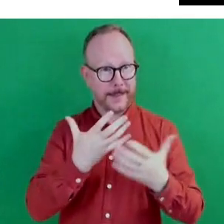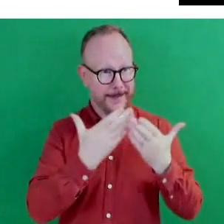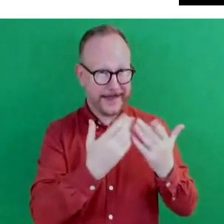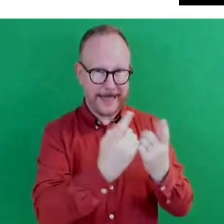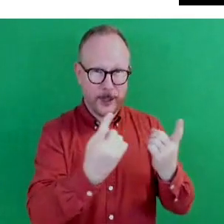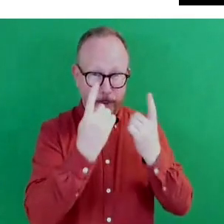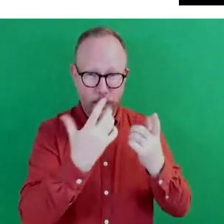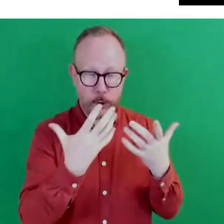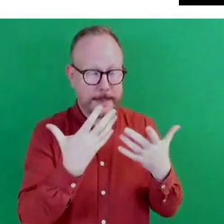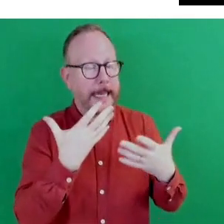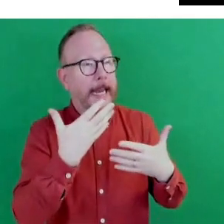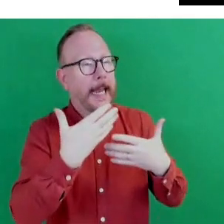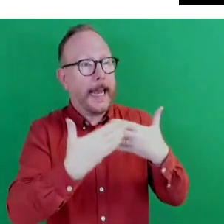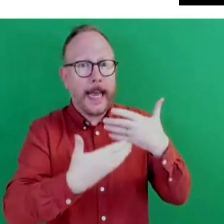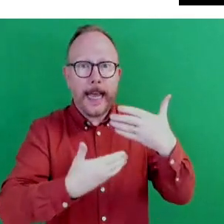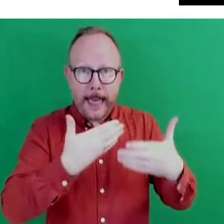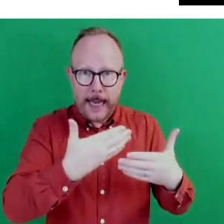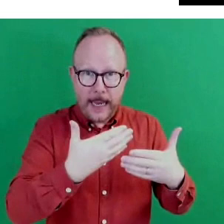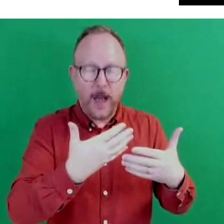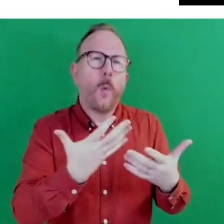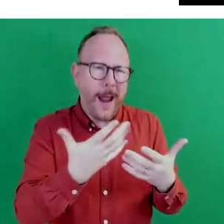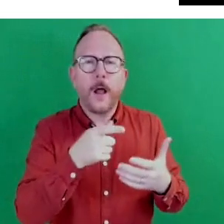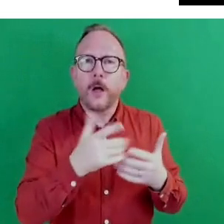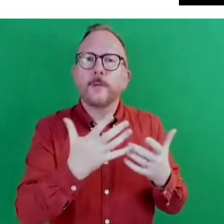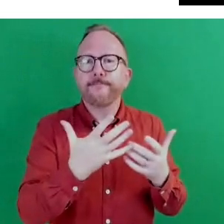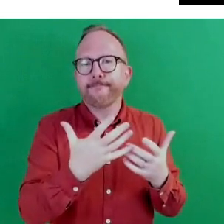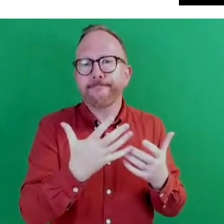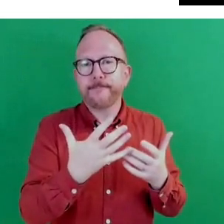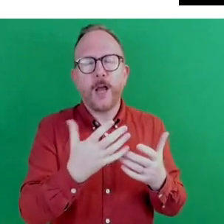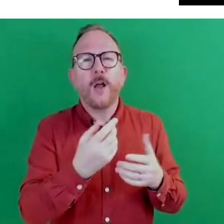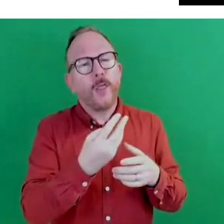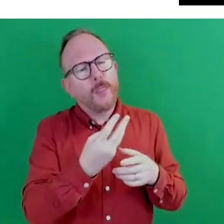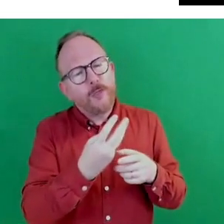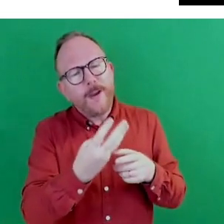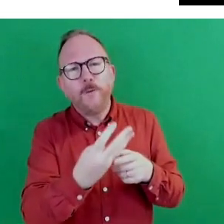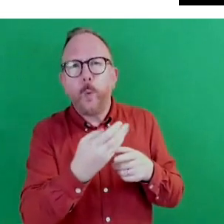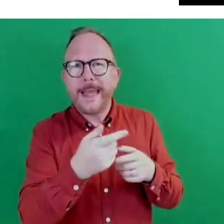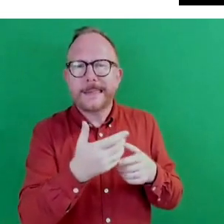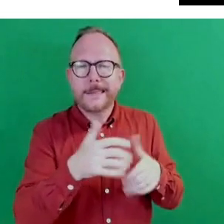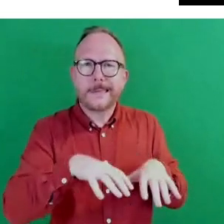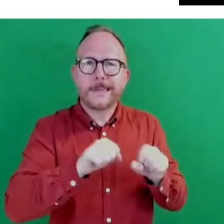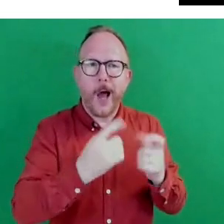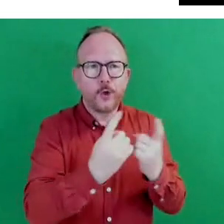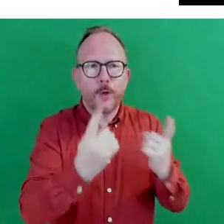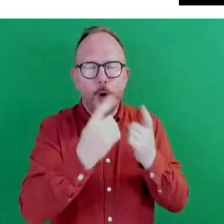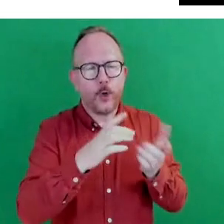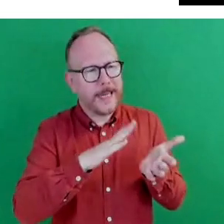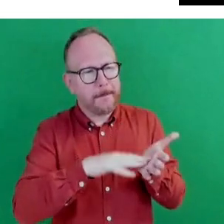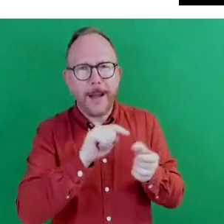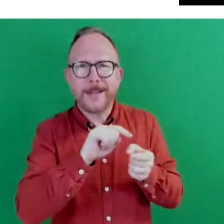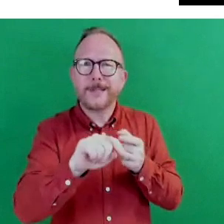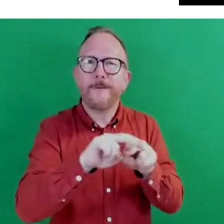really is that you are in Monday to Friday for the first 3-4 weeks, and that's really, I guess, teaching you the